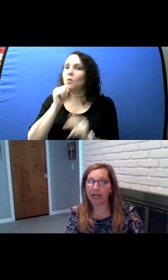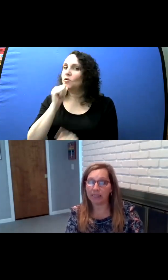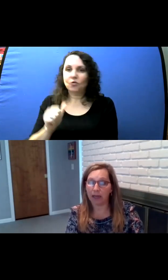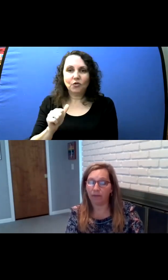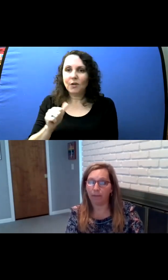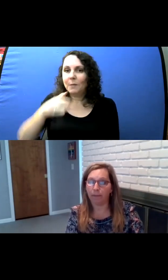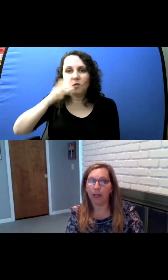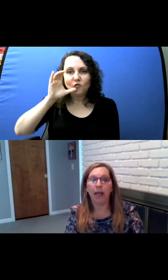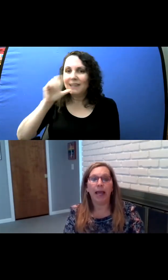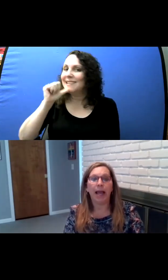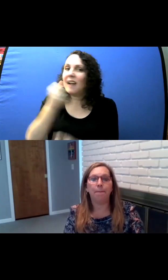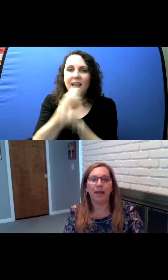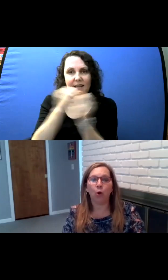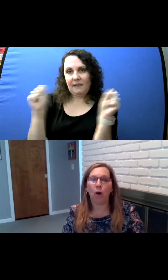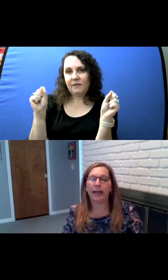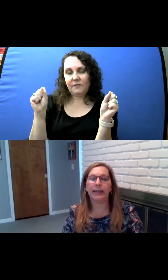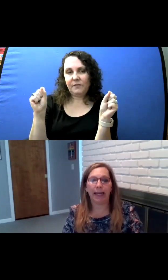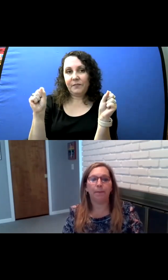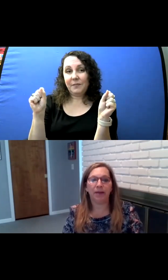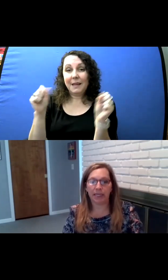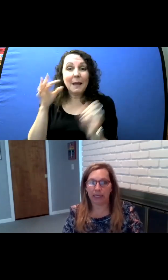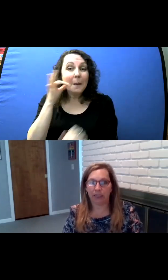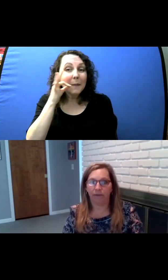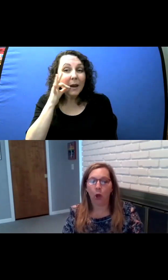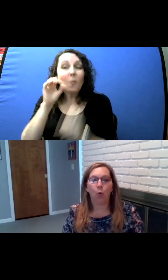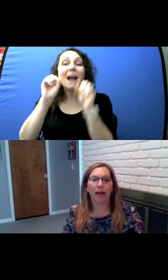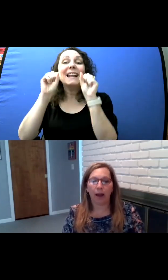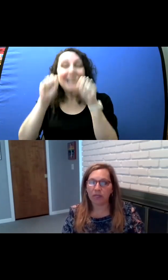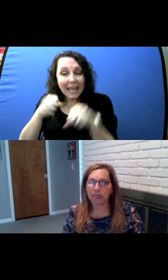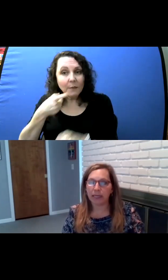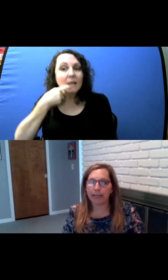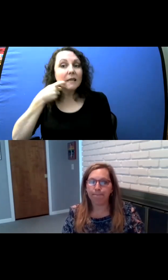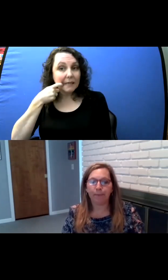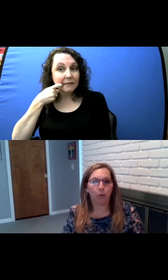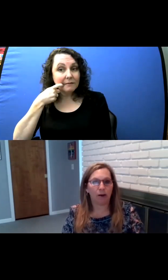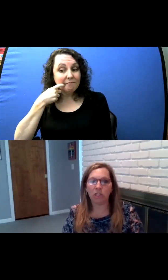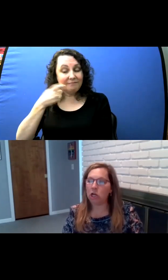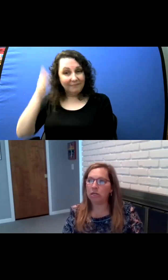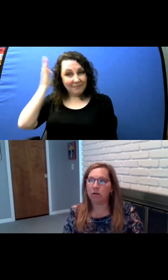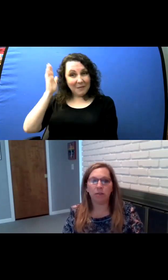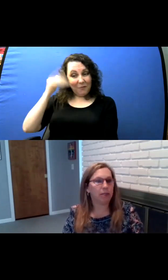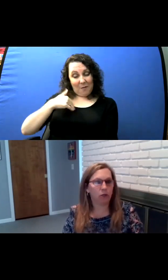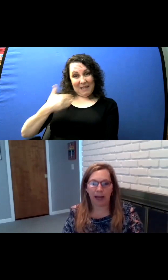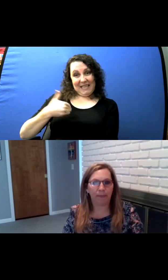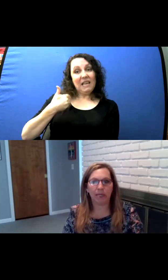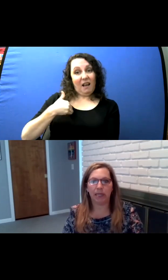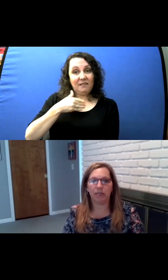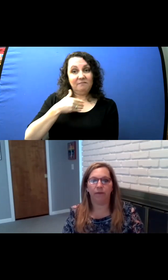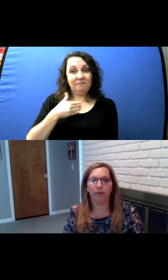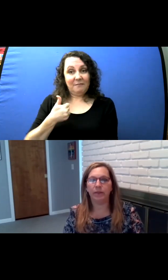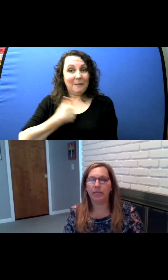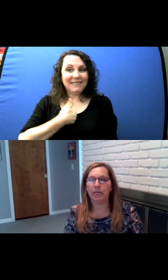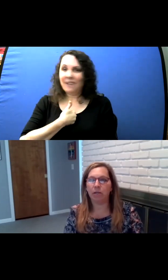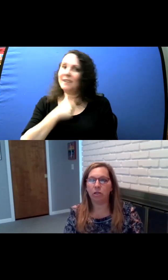them it's not safe. And marijuana can be addictive. When I was a kid, when I was a young adult, it could not be